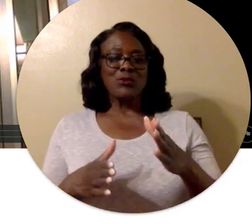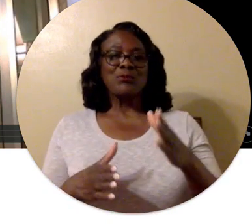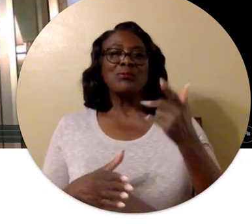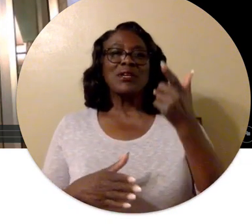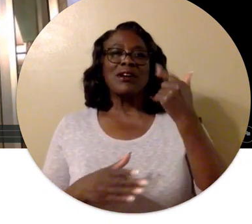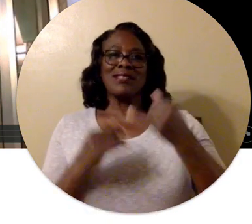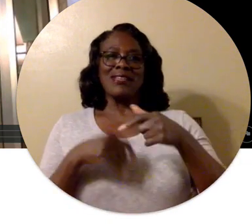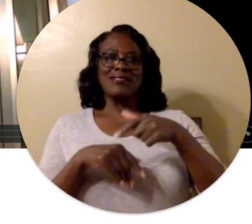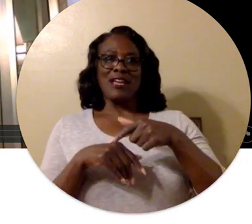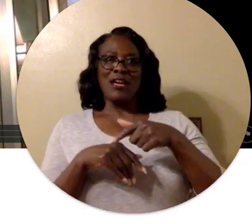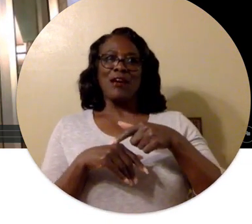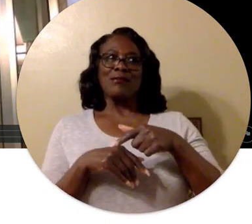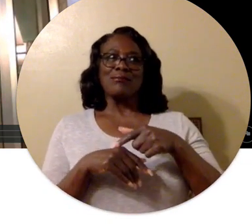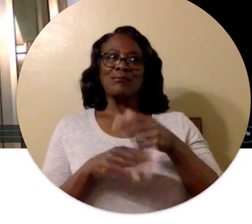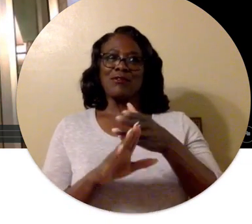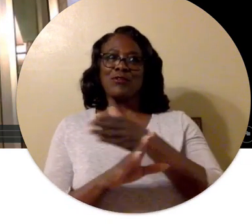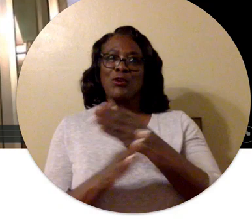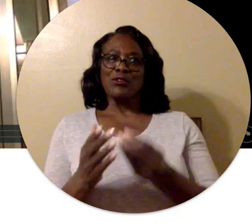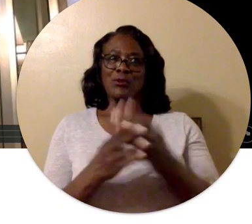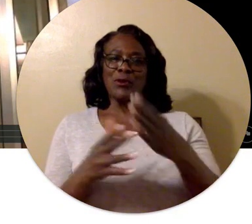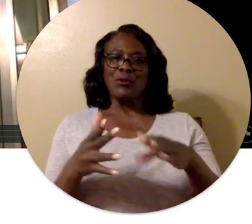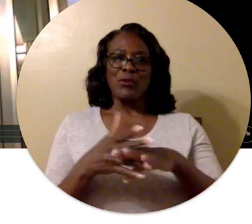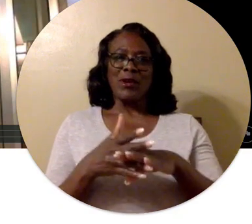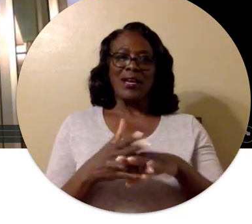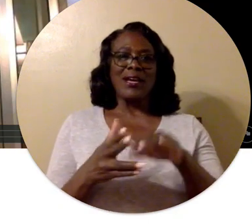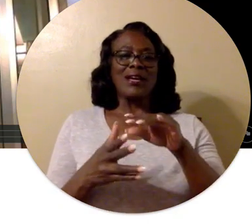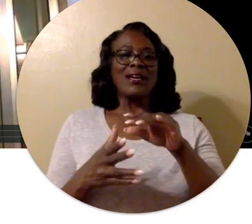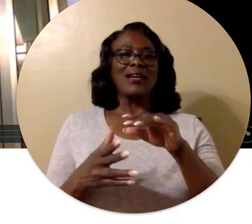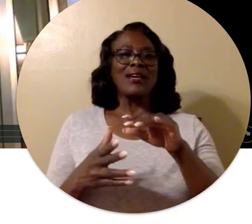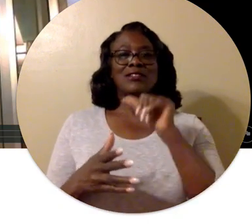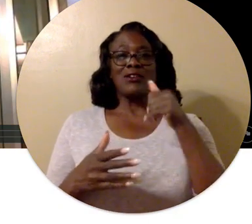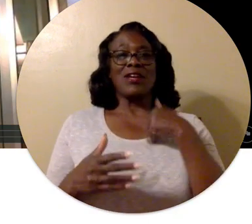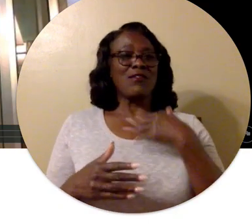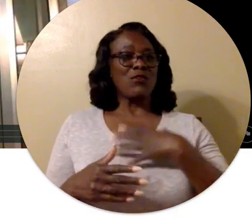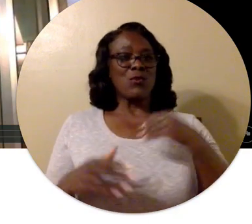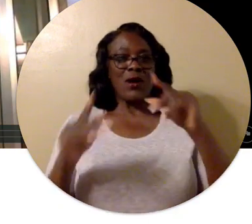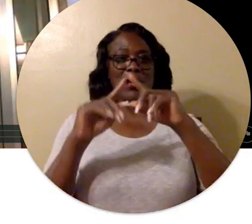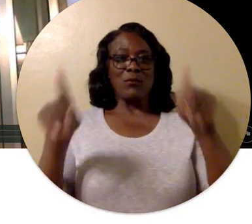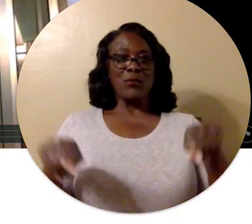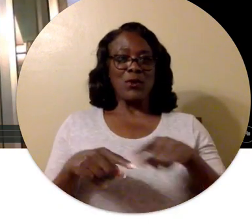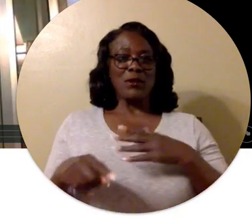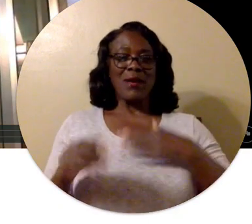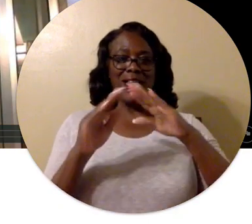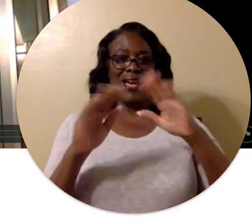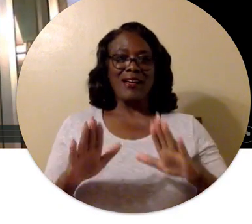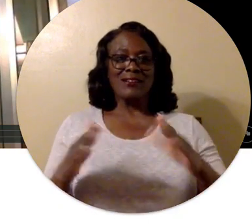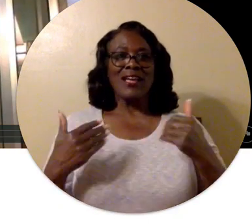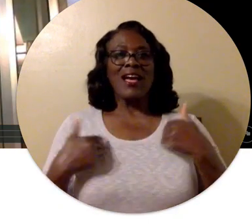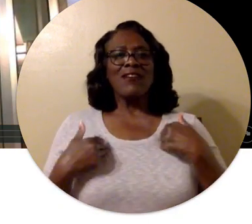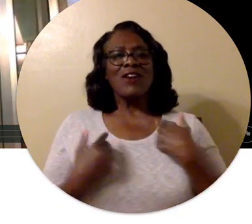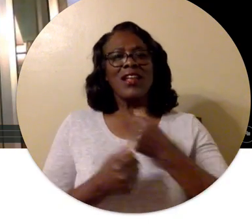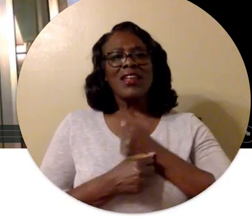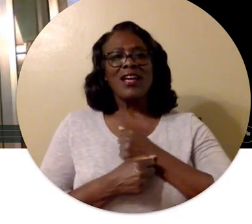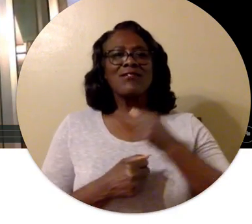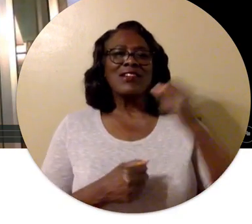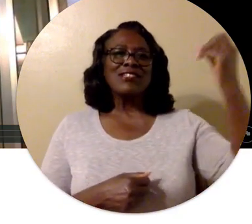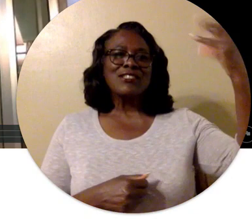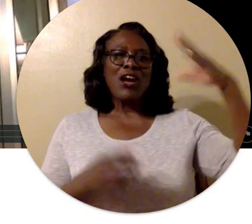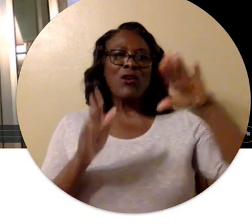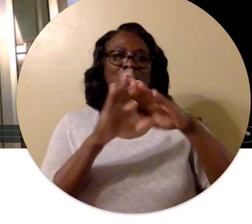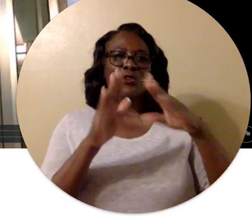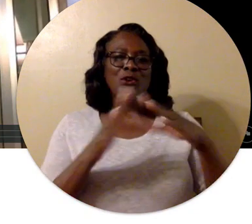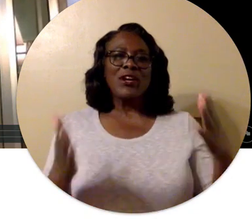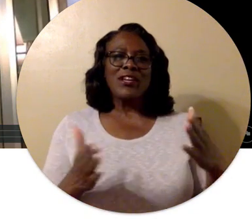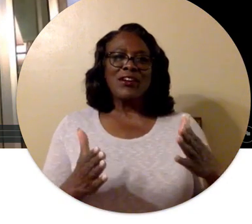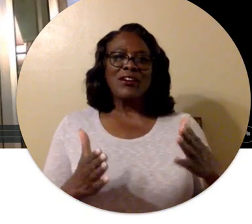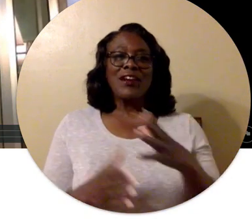spring break, and I do not have a whiteboard at my house. So I have my lovely shower door here. So we're going to do some math